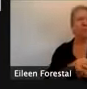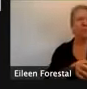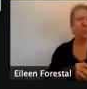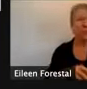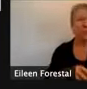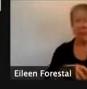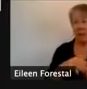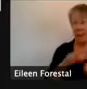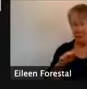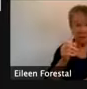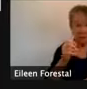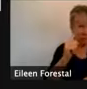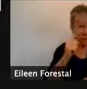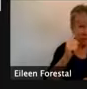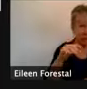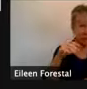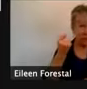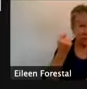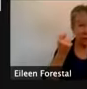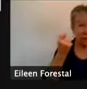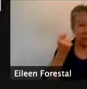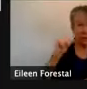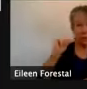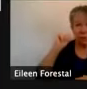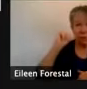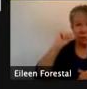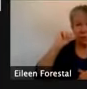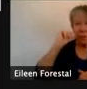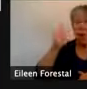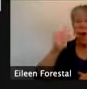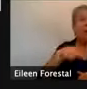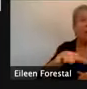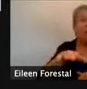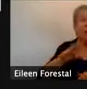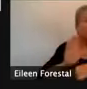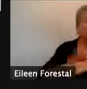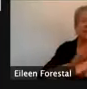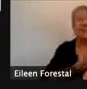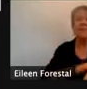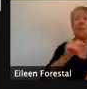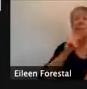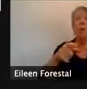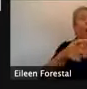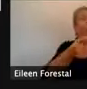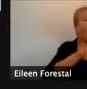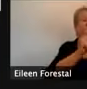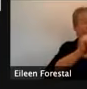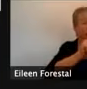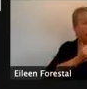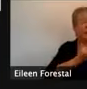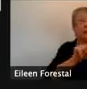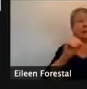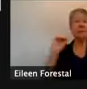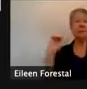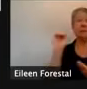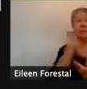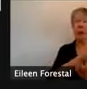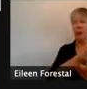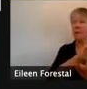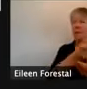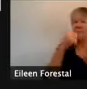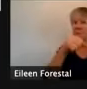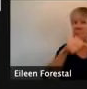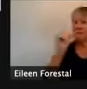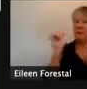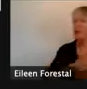You may still use one of the secure drop boxes in your county, or you may hand deliver your completed ballot to a poll worker at your